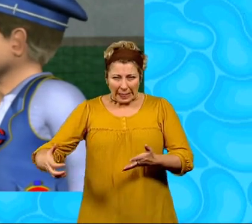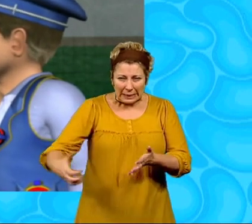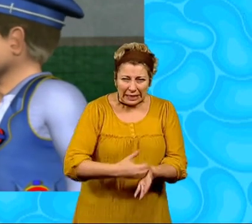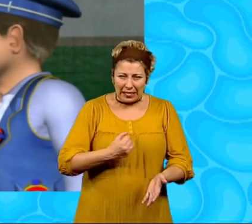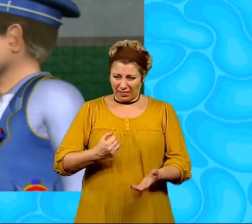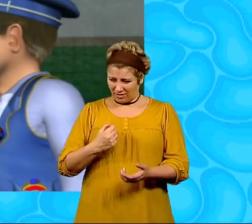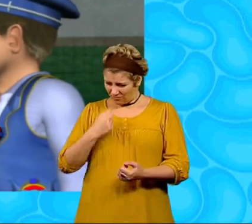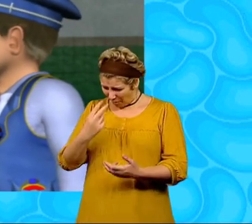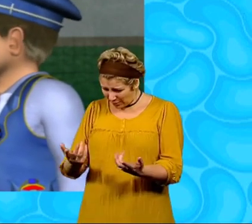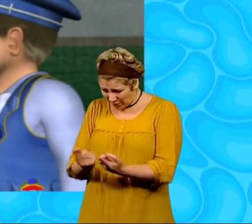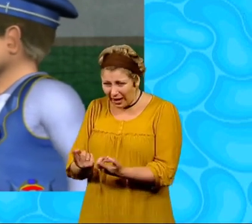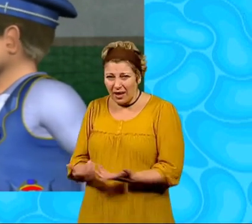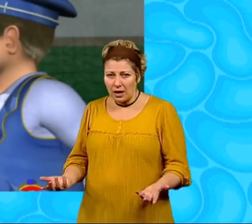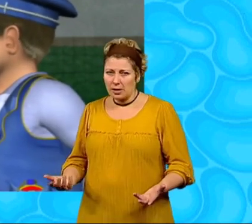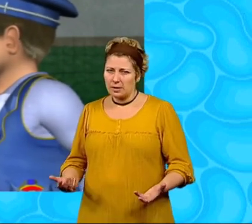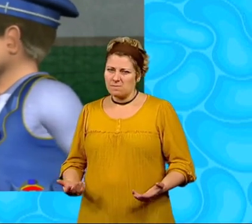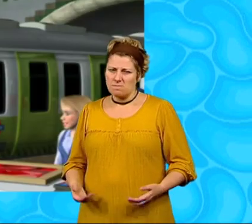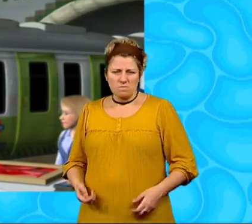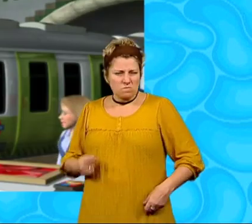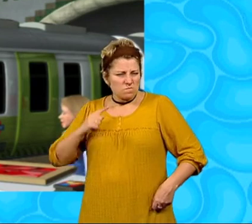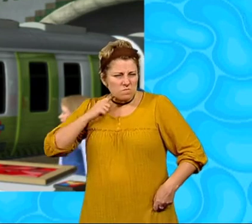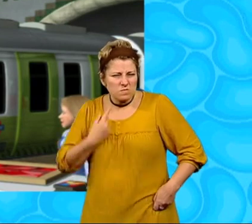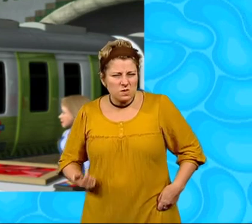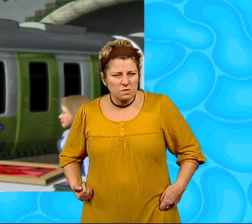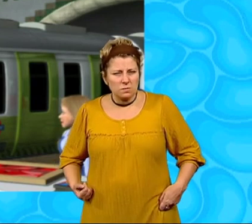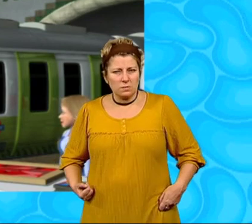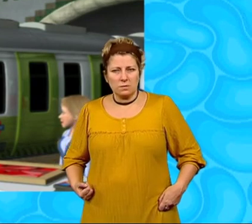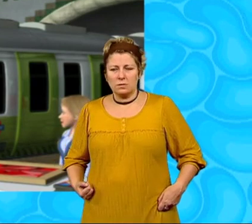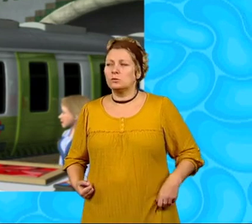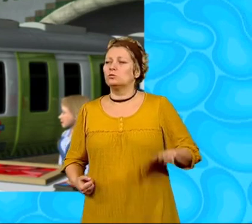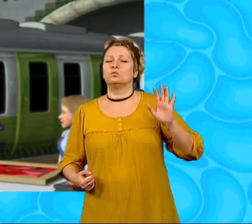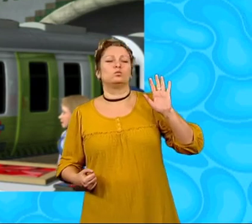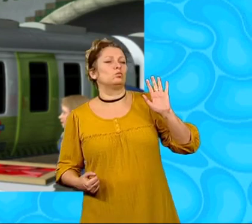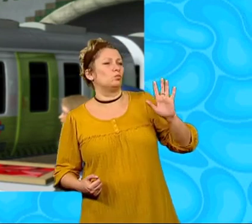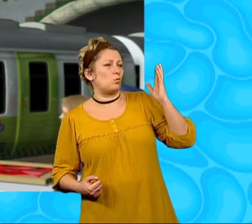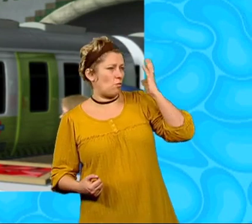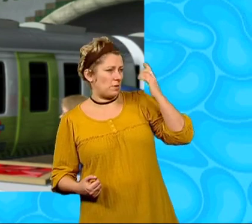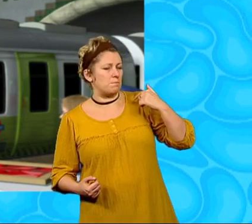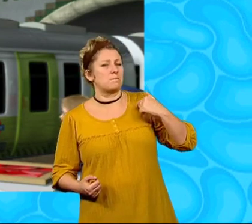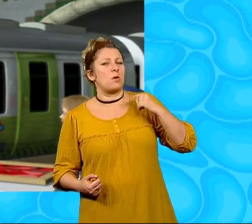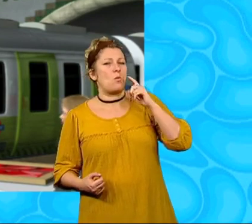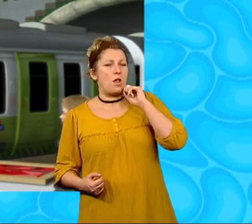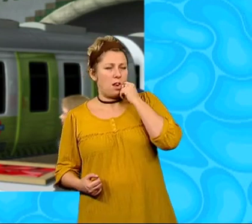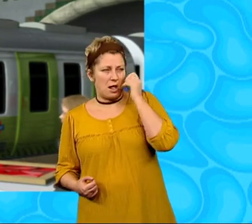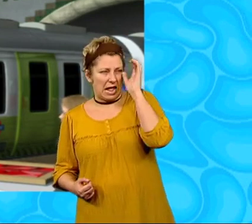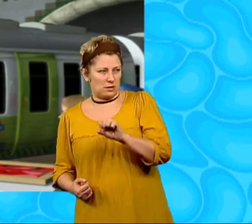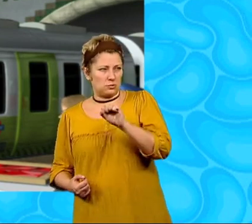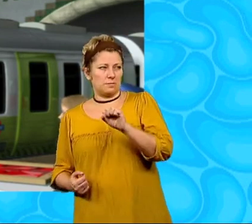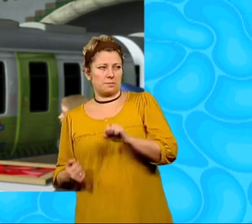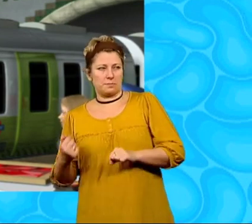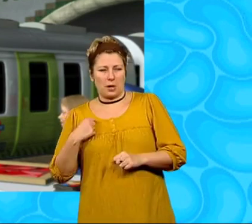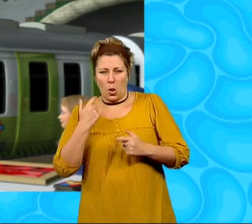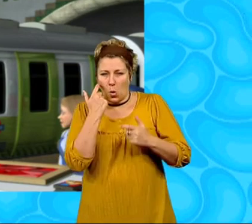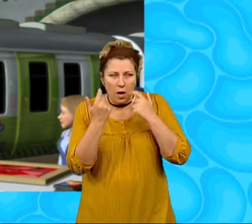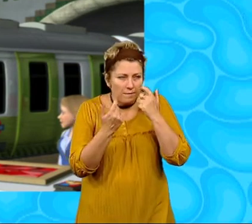jumble? It's so mean. Don't worry, Millie. I shall catch him. I'm on the lookout for suspicious